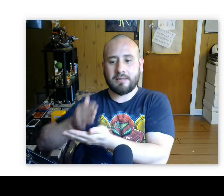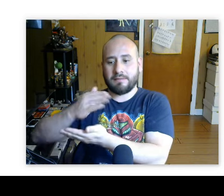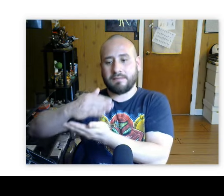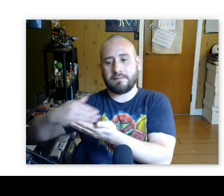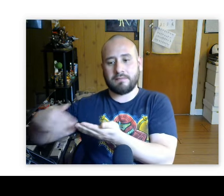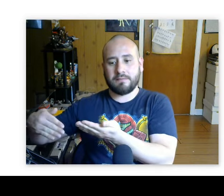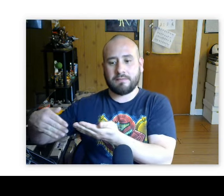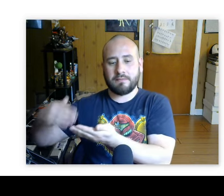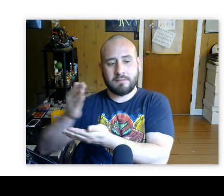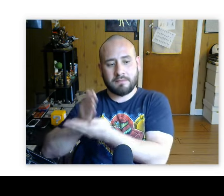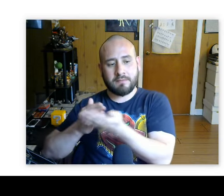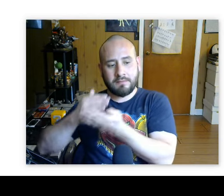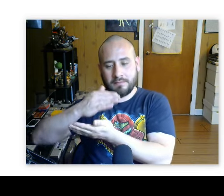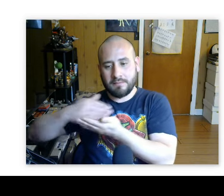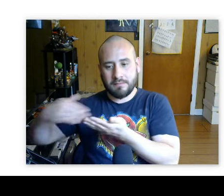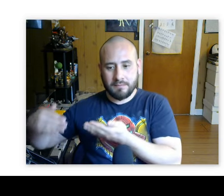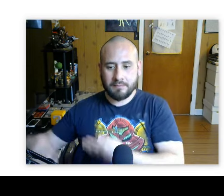Pie.